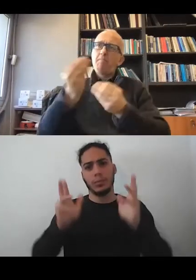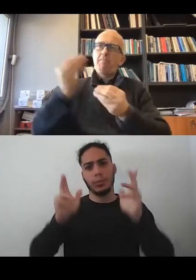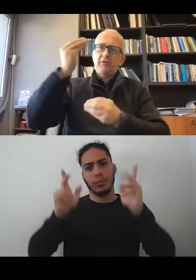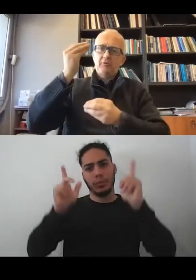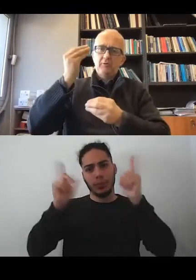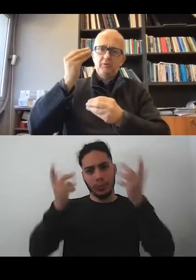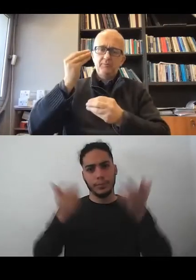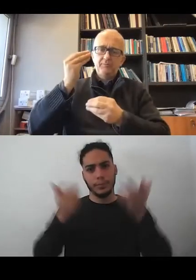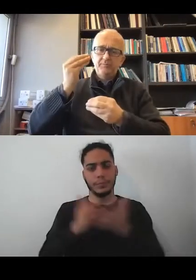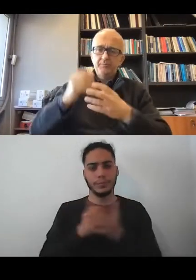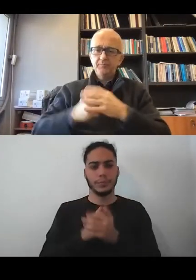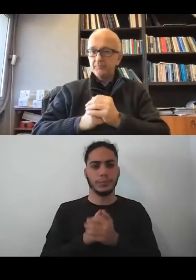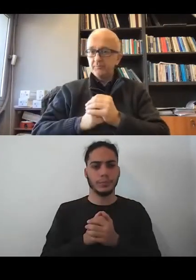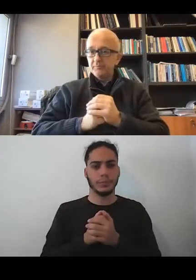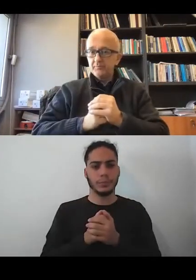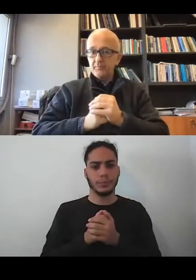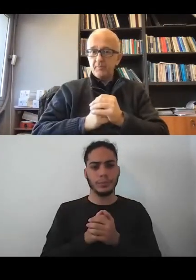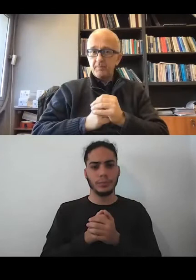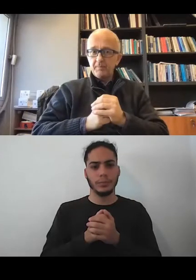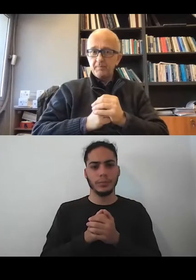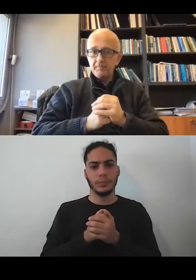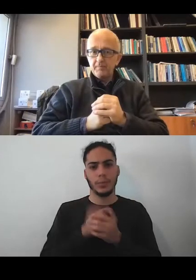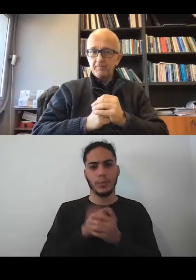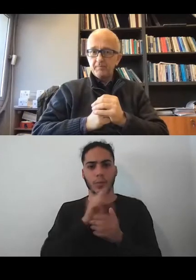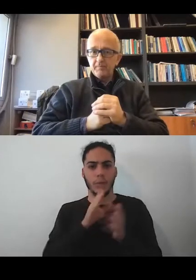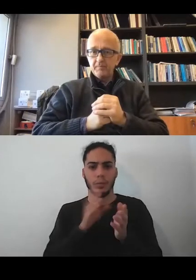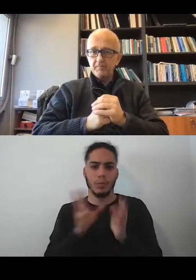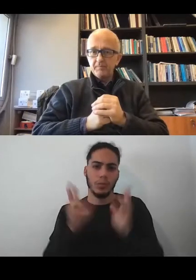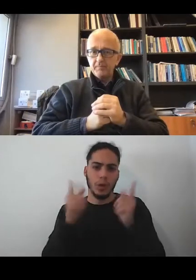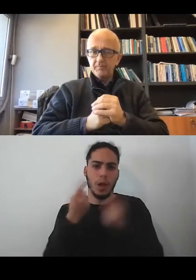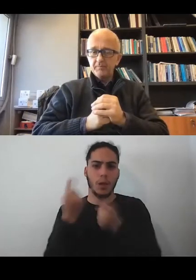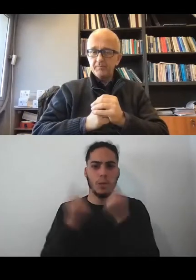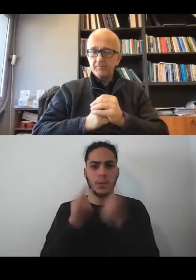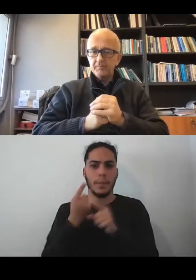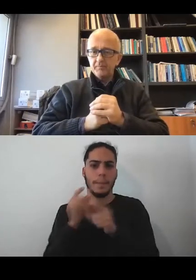some significant parts of the system.